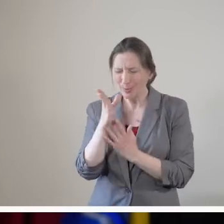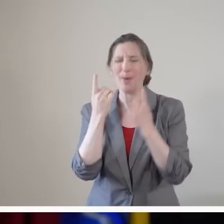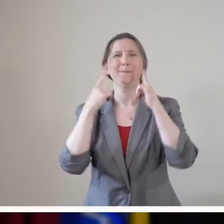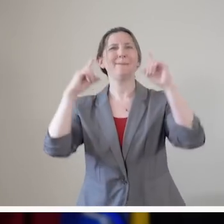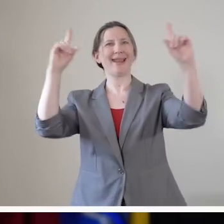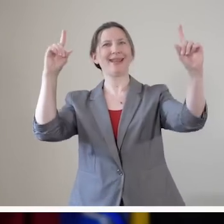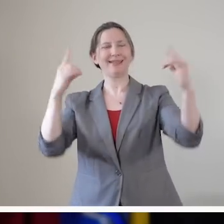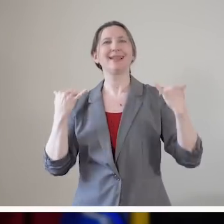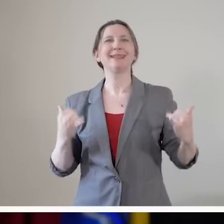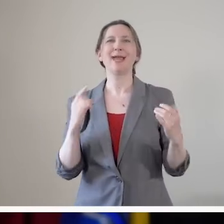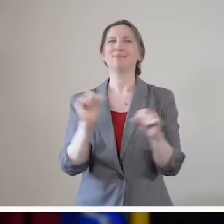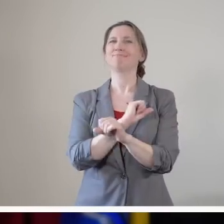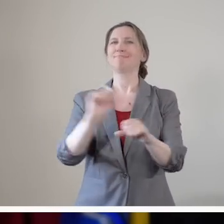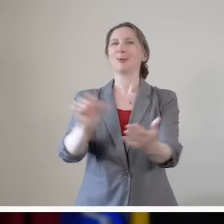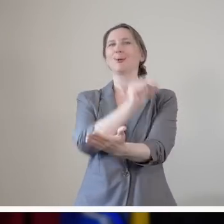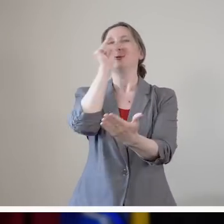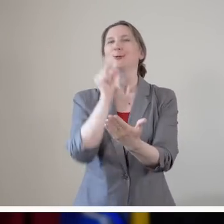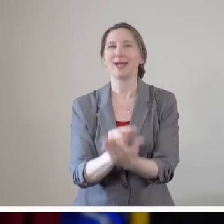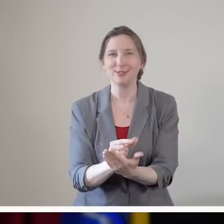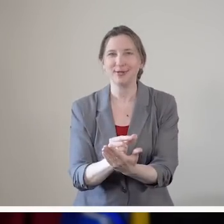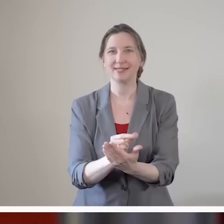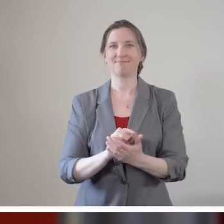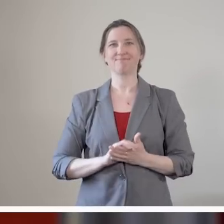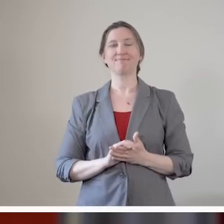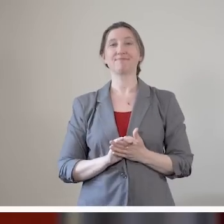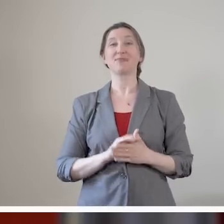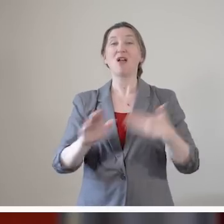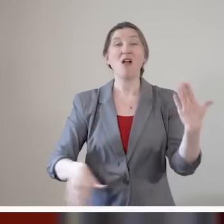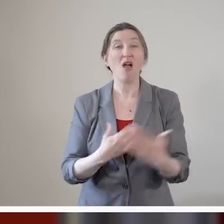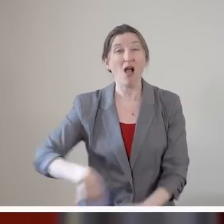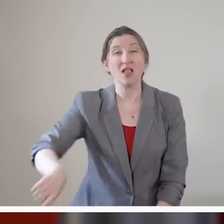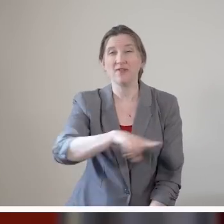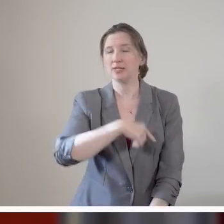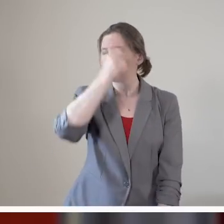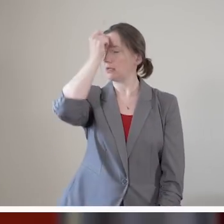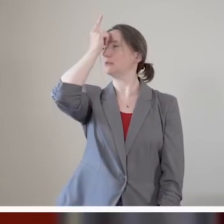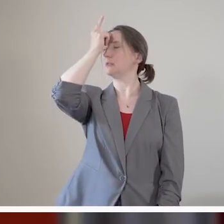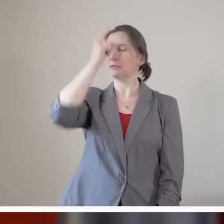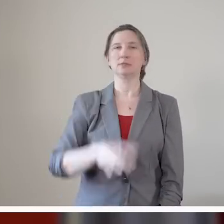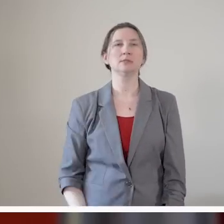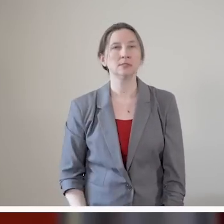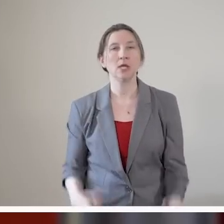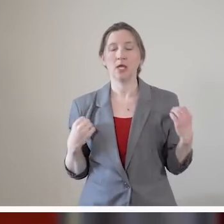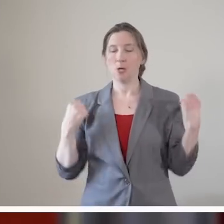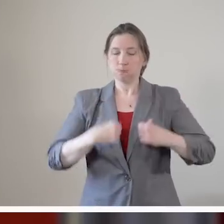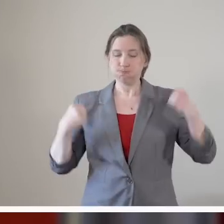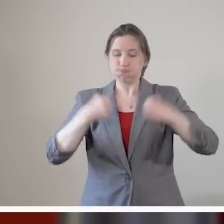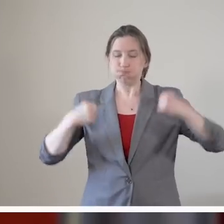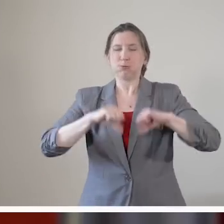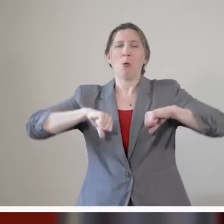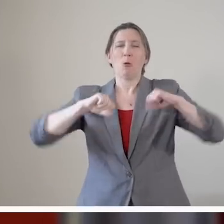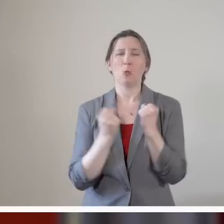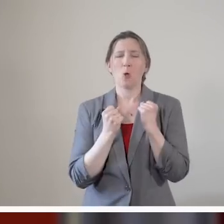it. We are graduating today. All of us survived trudging up Bascom with 3 layers